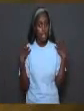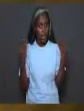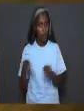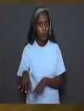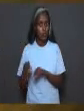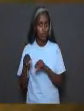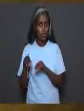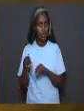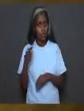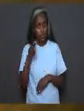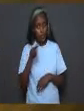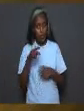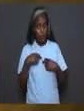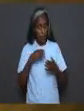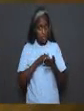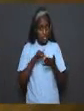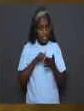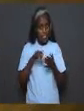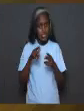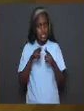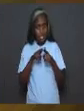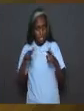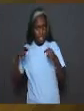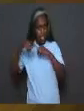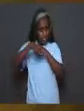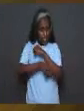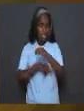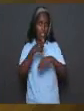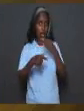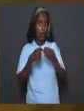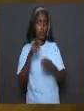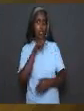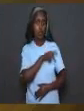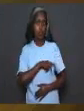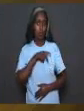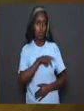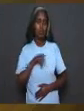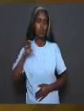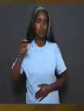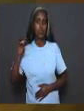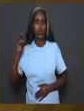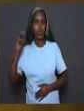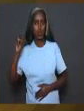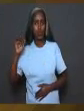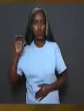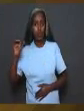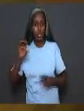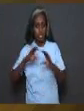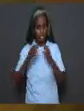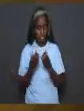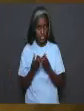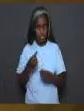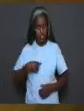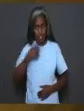Hello, students. You have studied a great deal about the properties of conic sections, and I